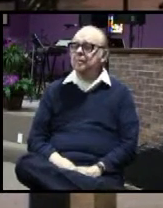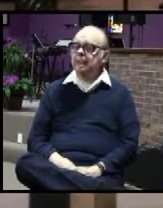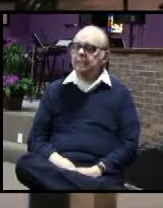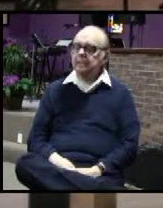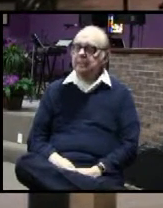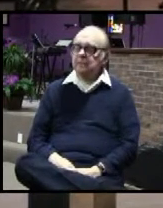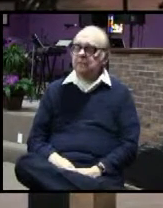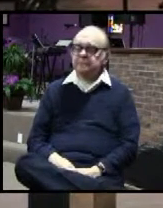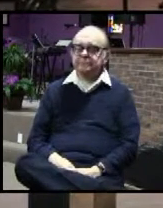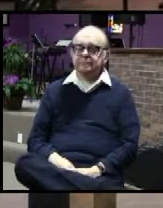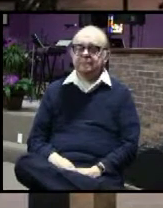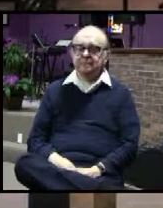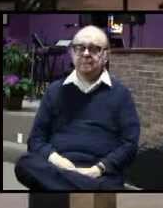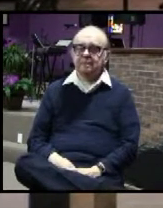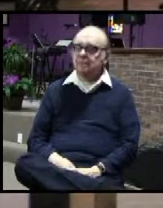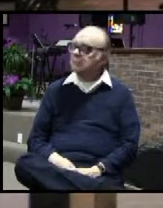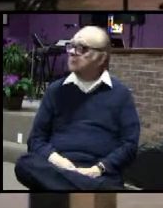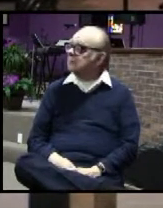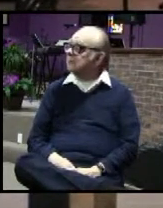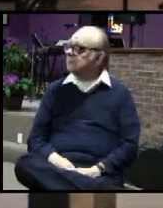You know what's happening is